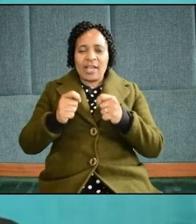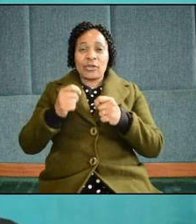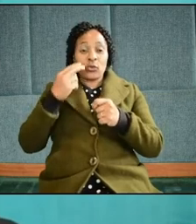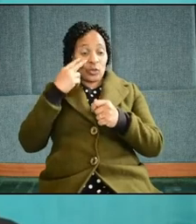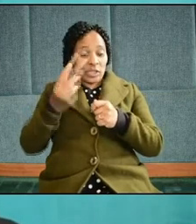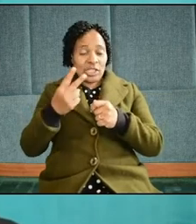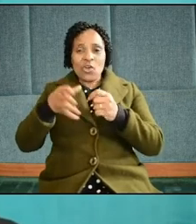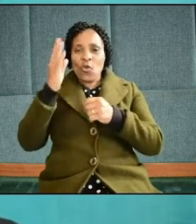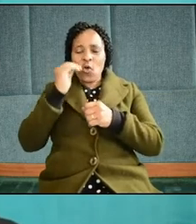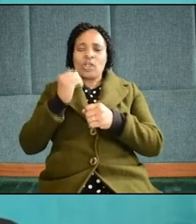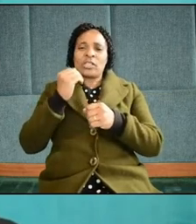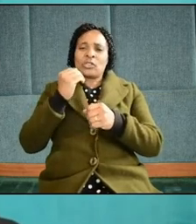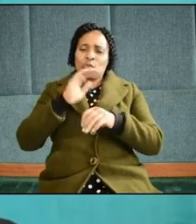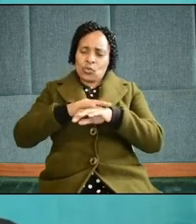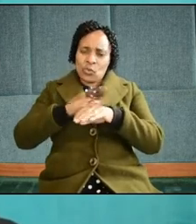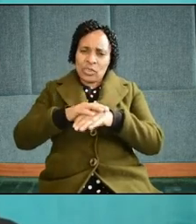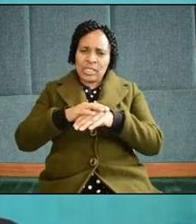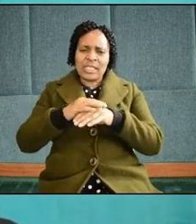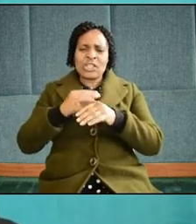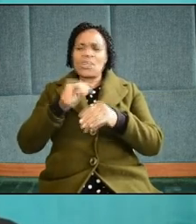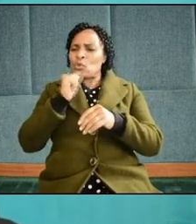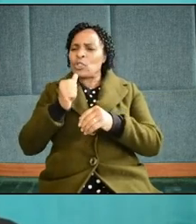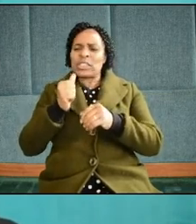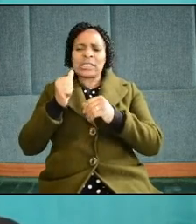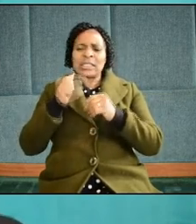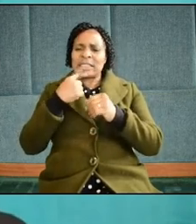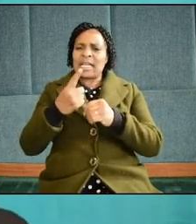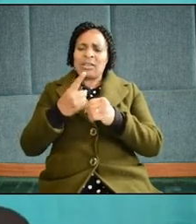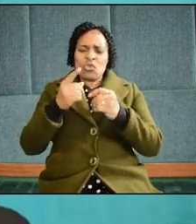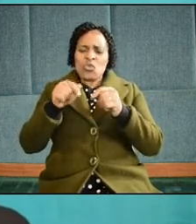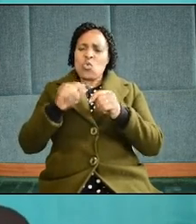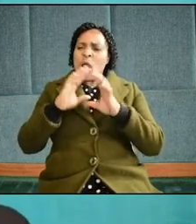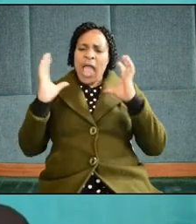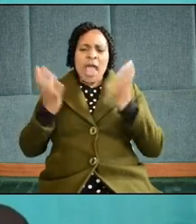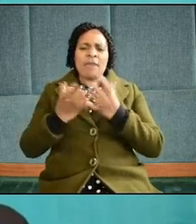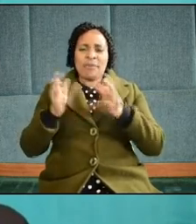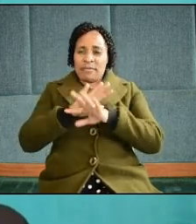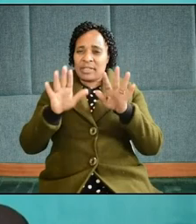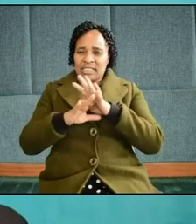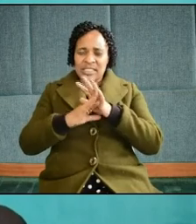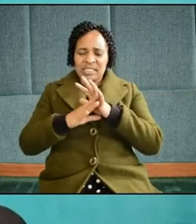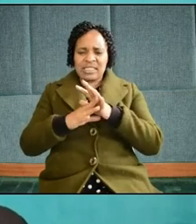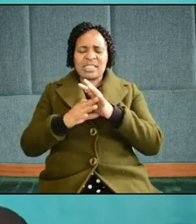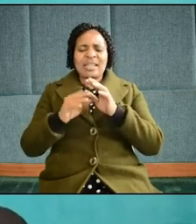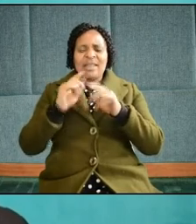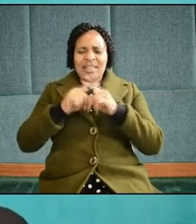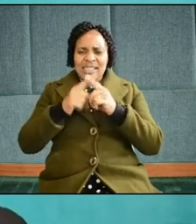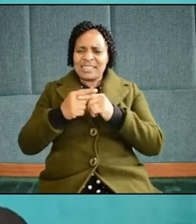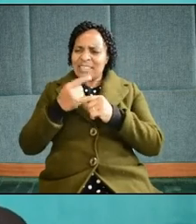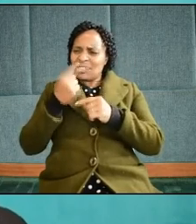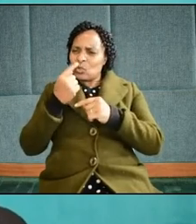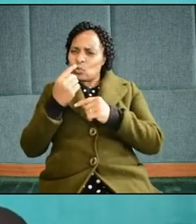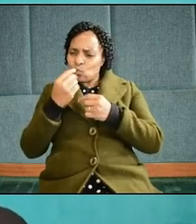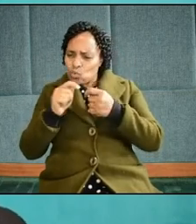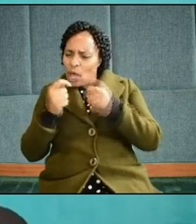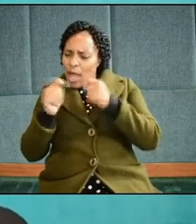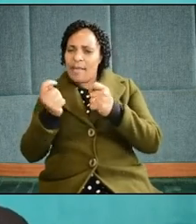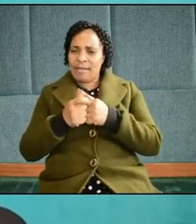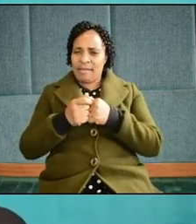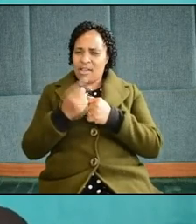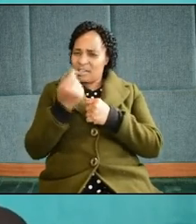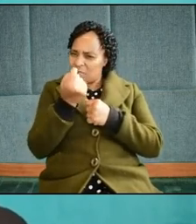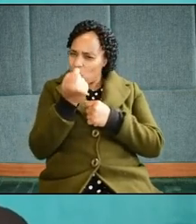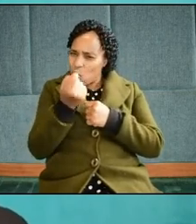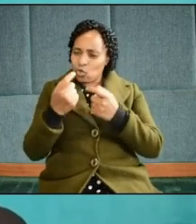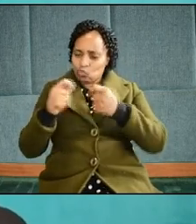say eat the whole buffet or eat the whole cake. He says, you know what, just taste. Have a little bit, then trust in the